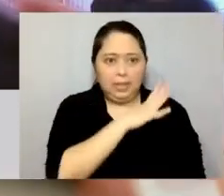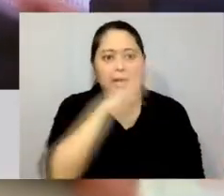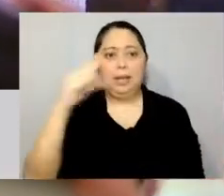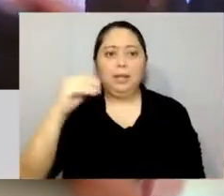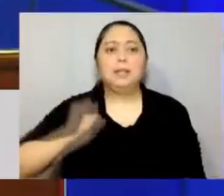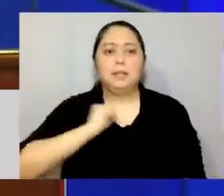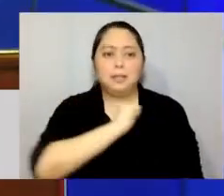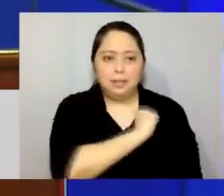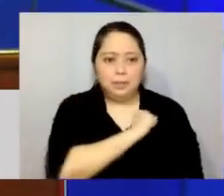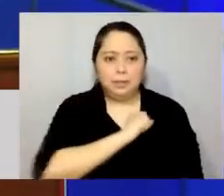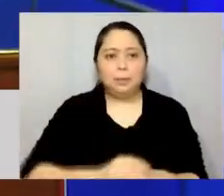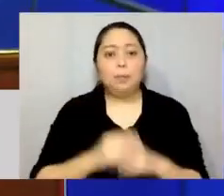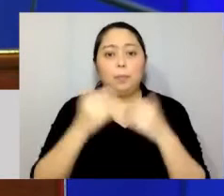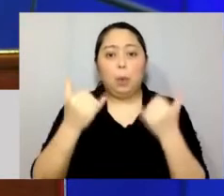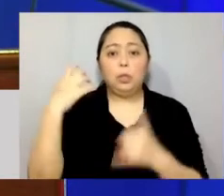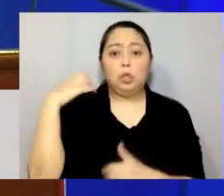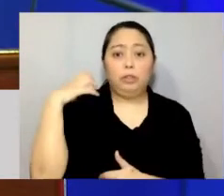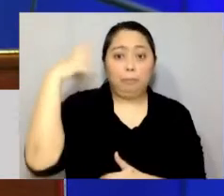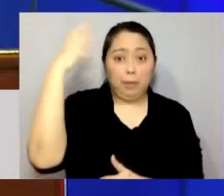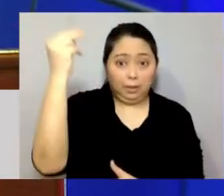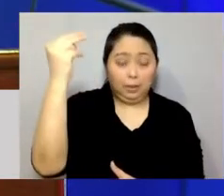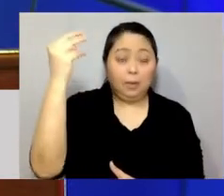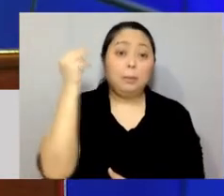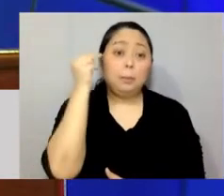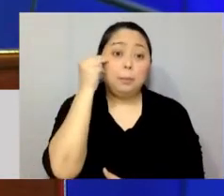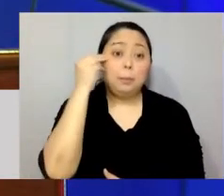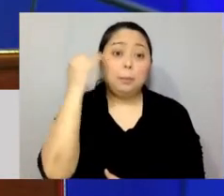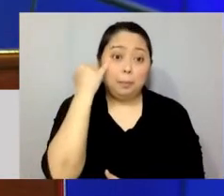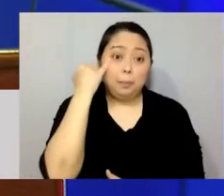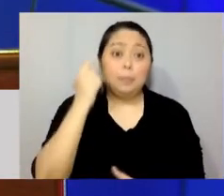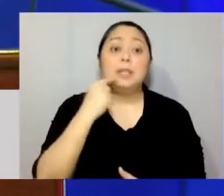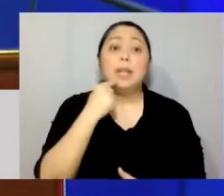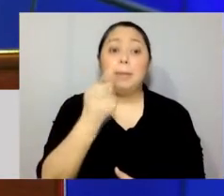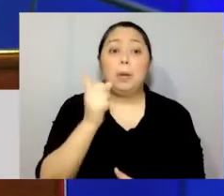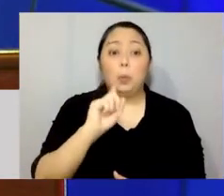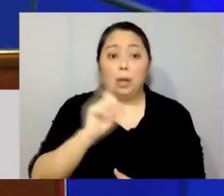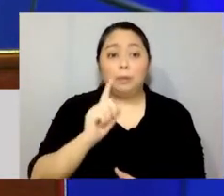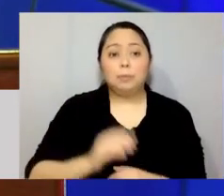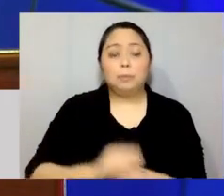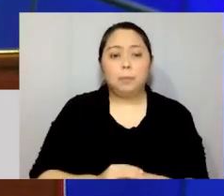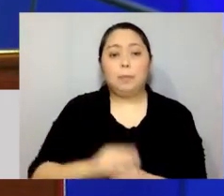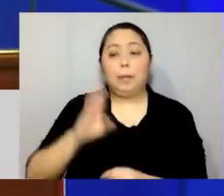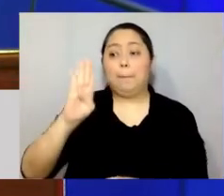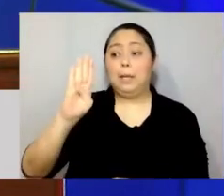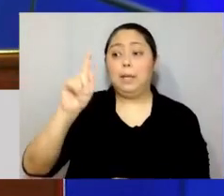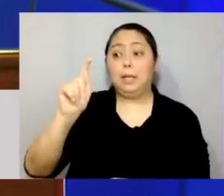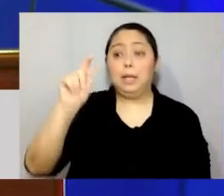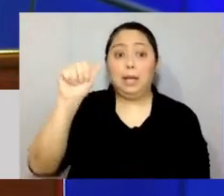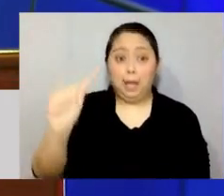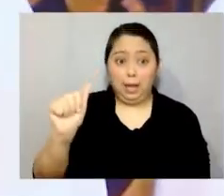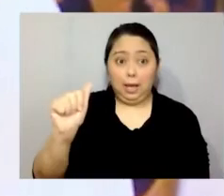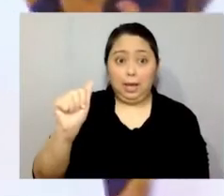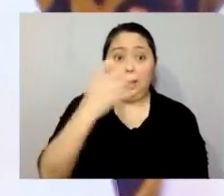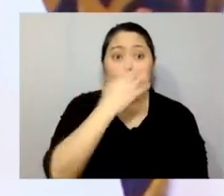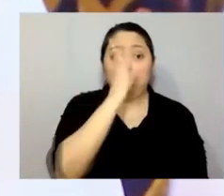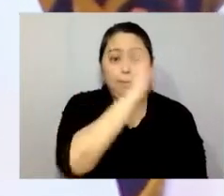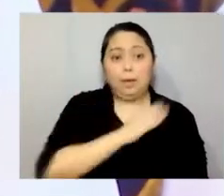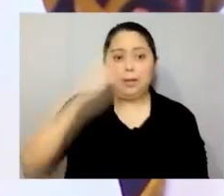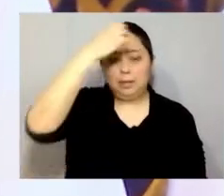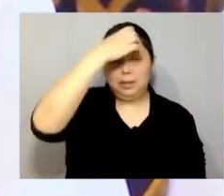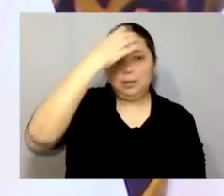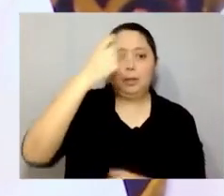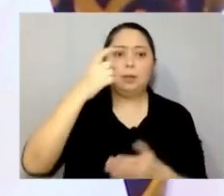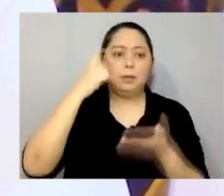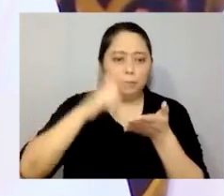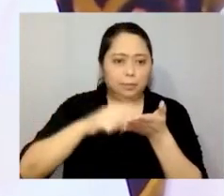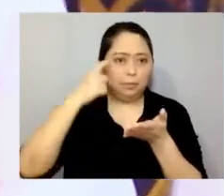Earlier, Bangsamoro Interim Chief Minister Murad Ibrahim said the Bangsamoro Transition Authority, or BTA, would need more